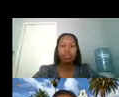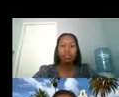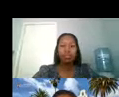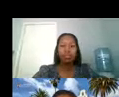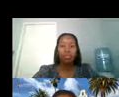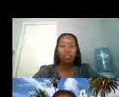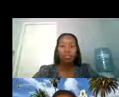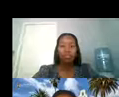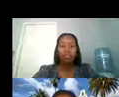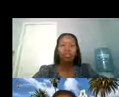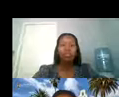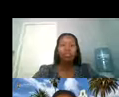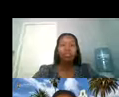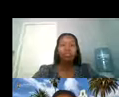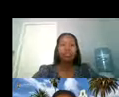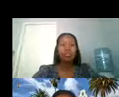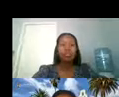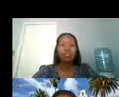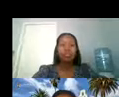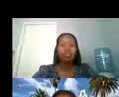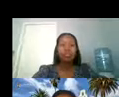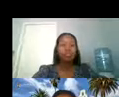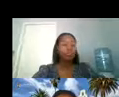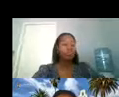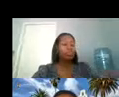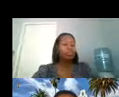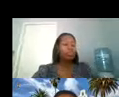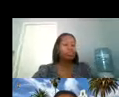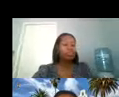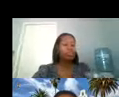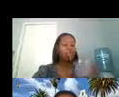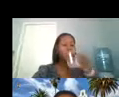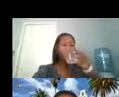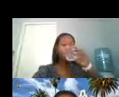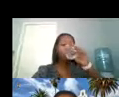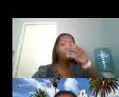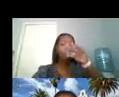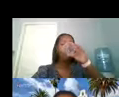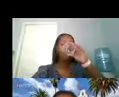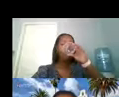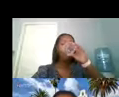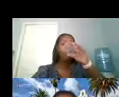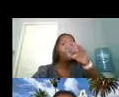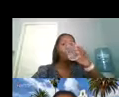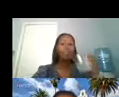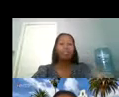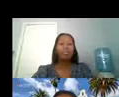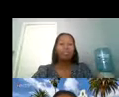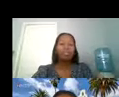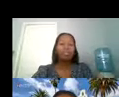BRC last year in supporting our incoming freshman students had a summer bridge